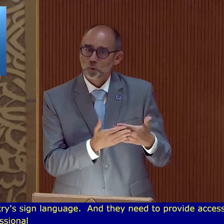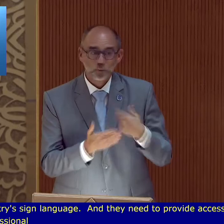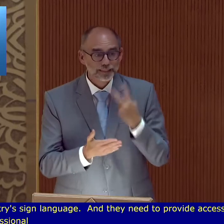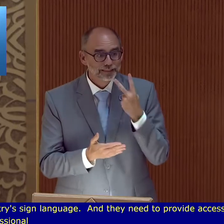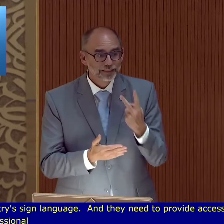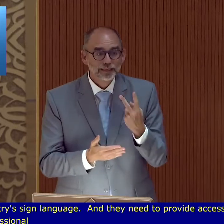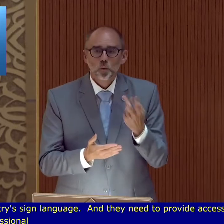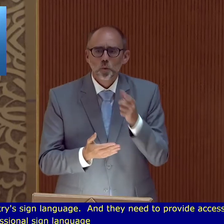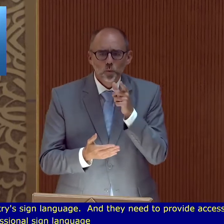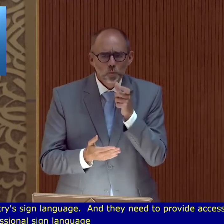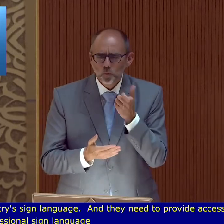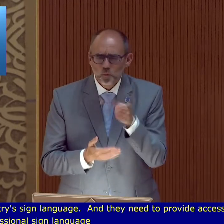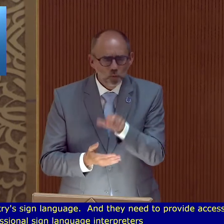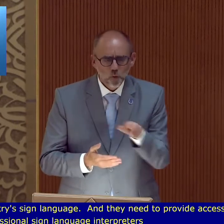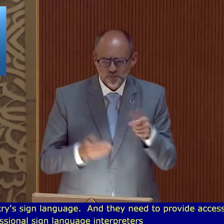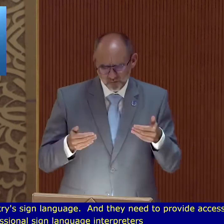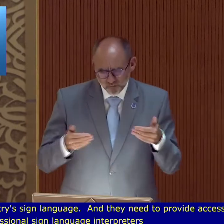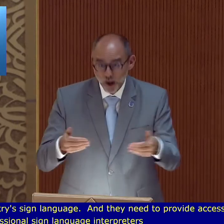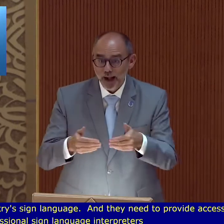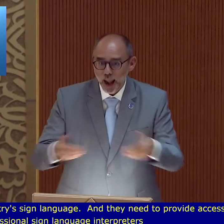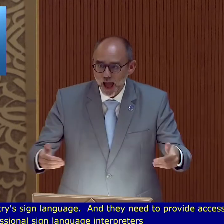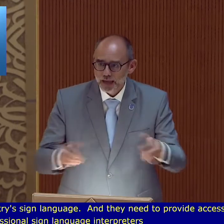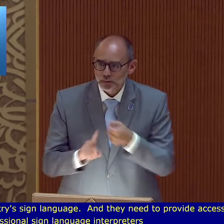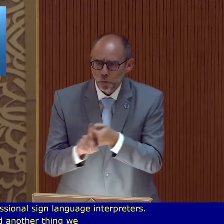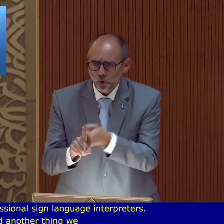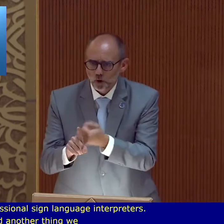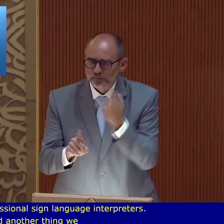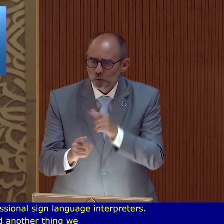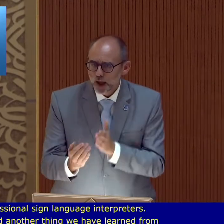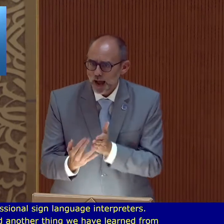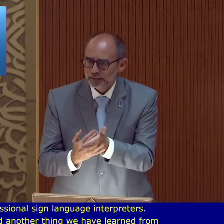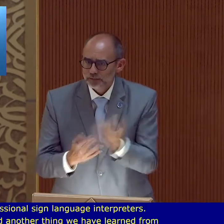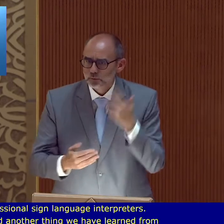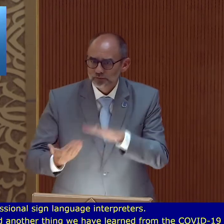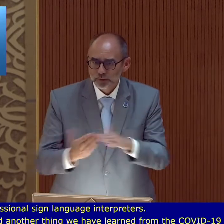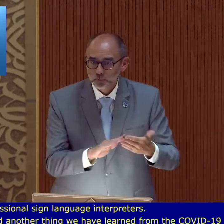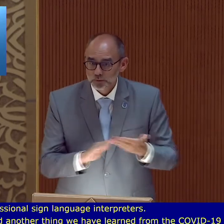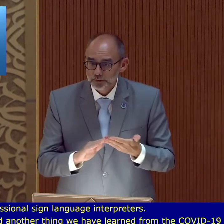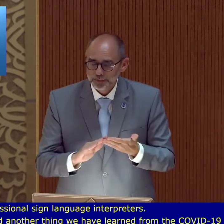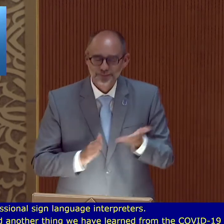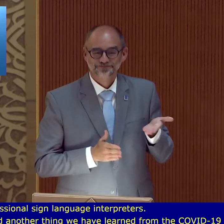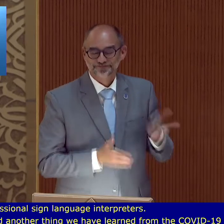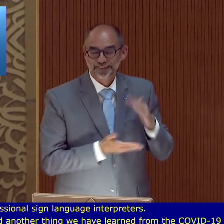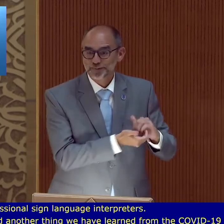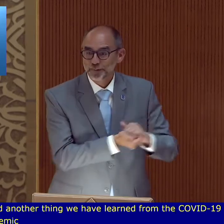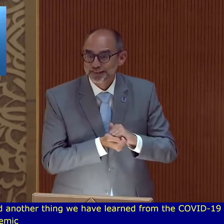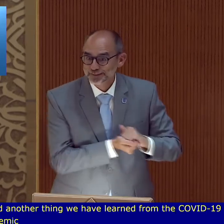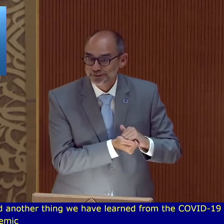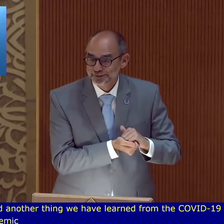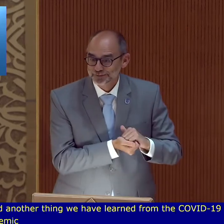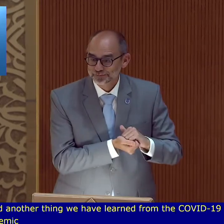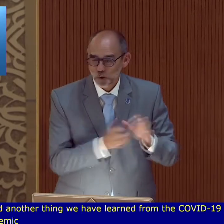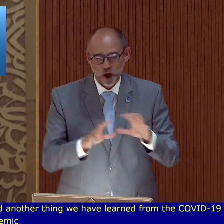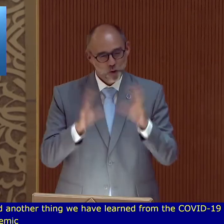And another thing we've learned from the COVID-19 pandemic is who is it on the front line of services to the